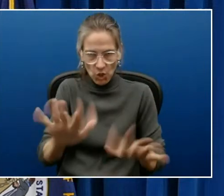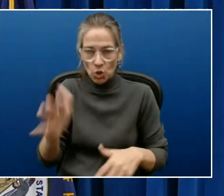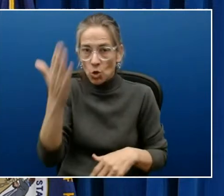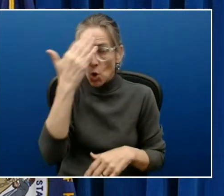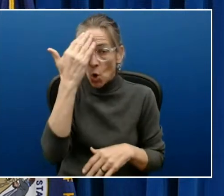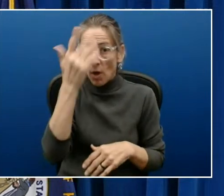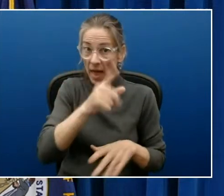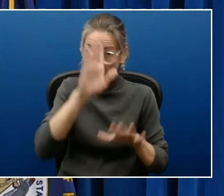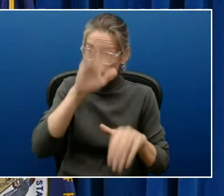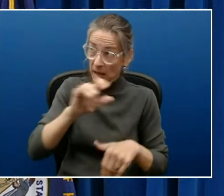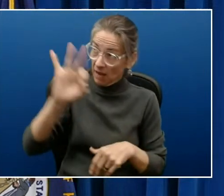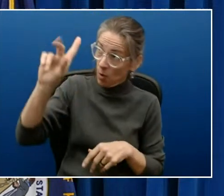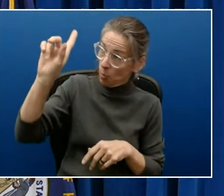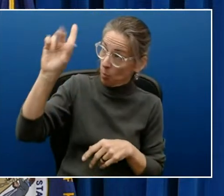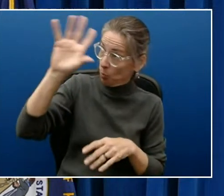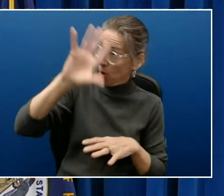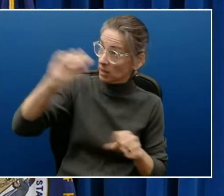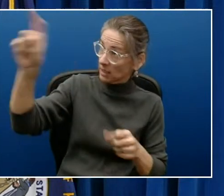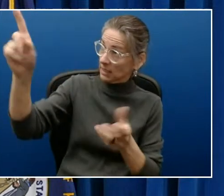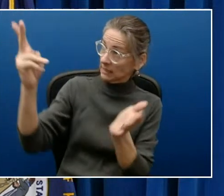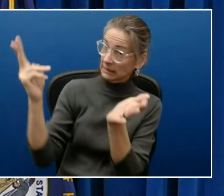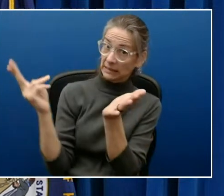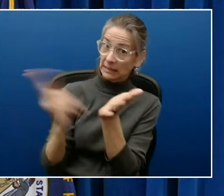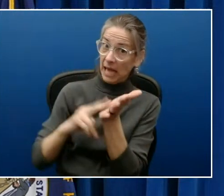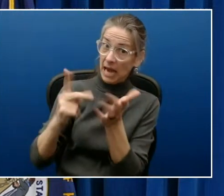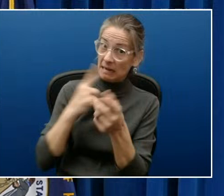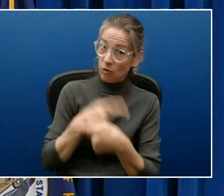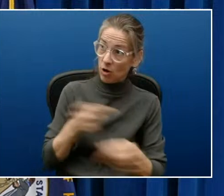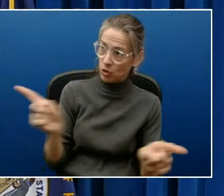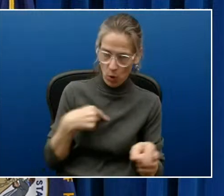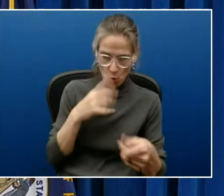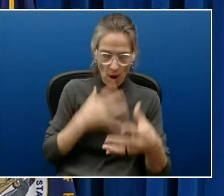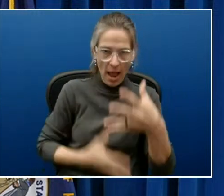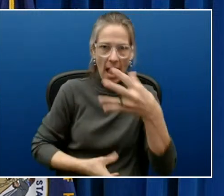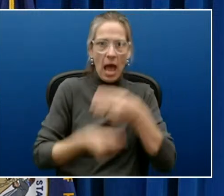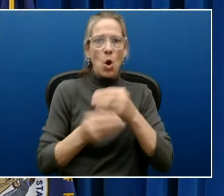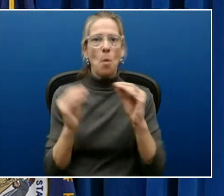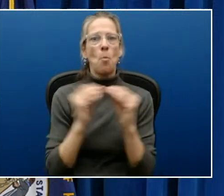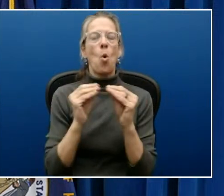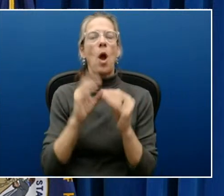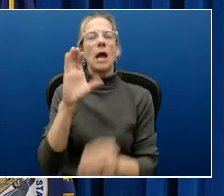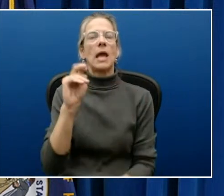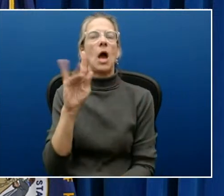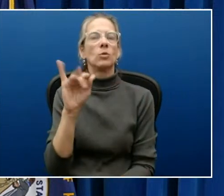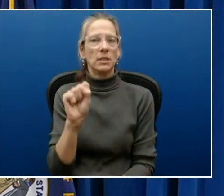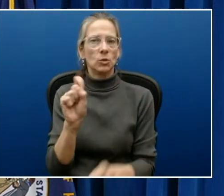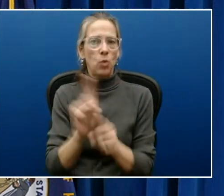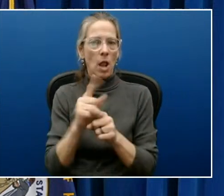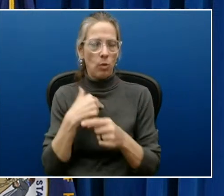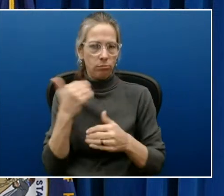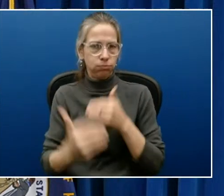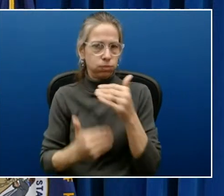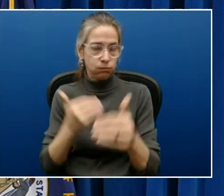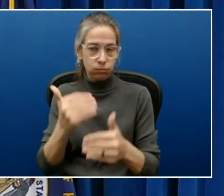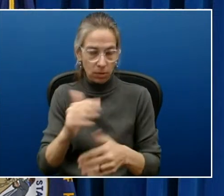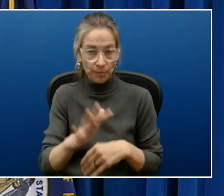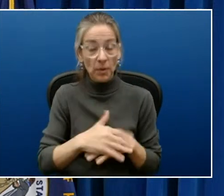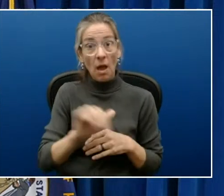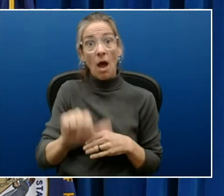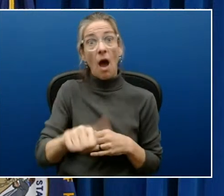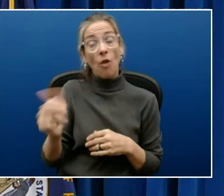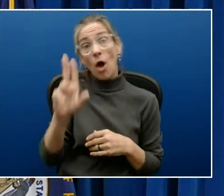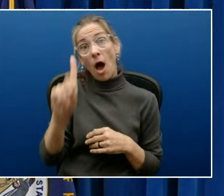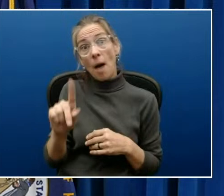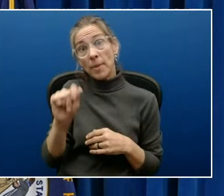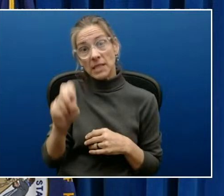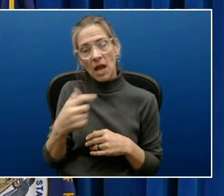signs off on the declaration, that we will be adding more counties as we go. In other updates, we still have about